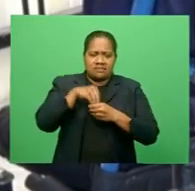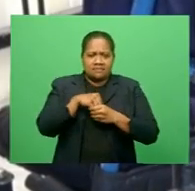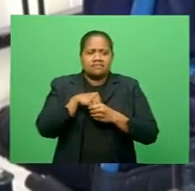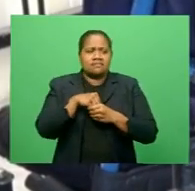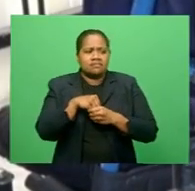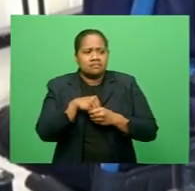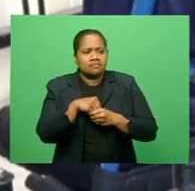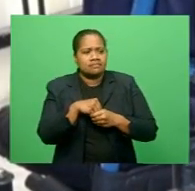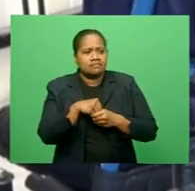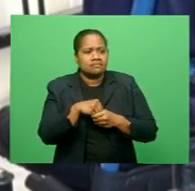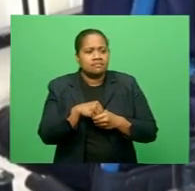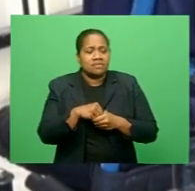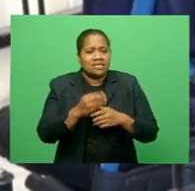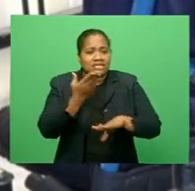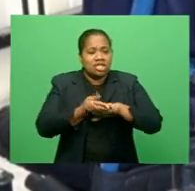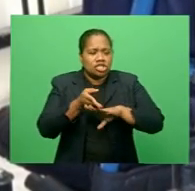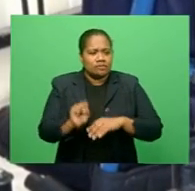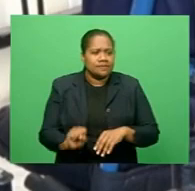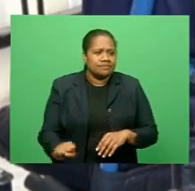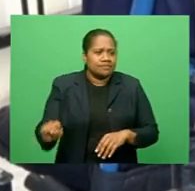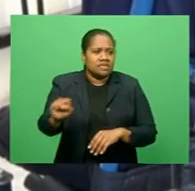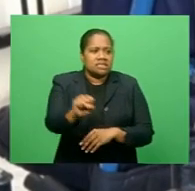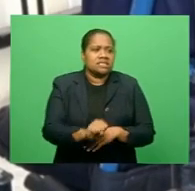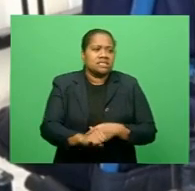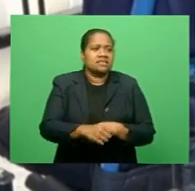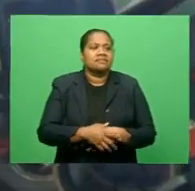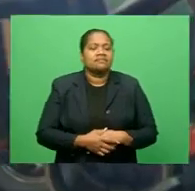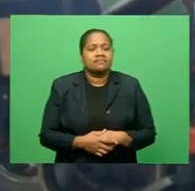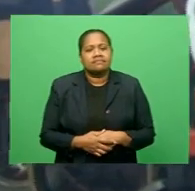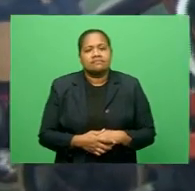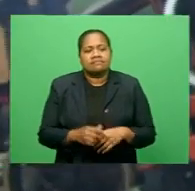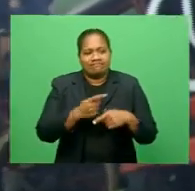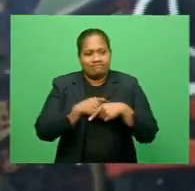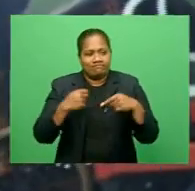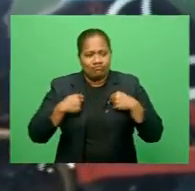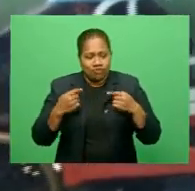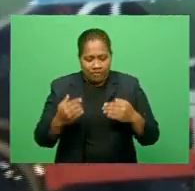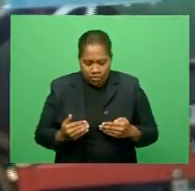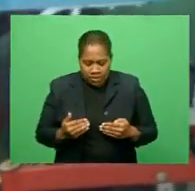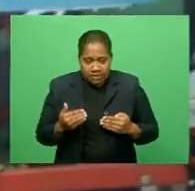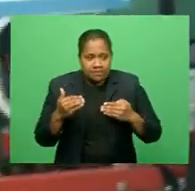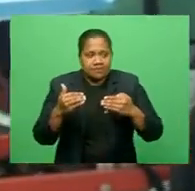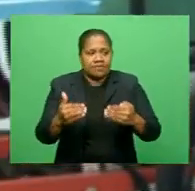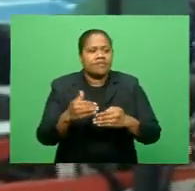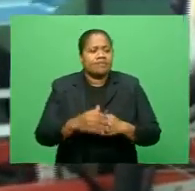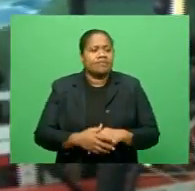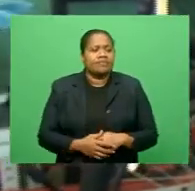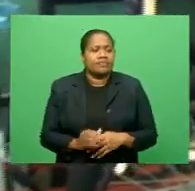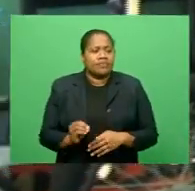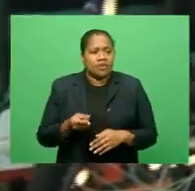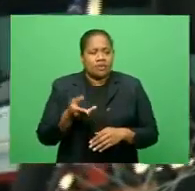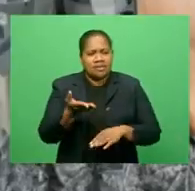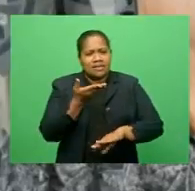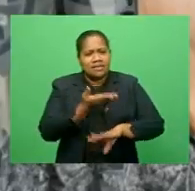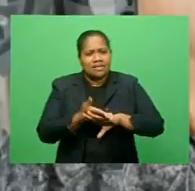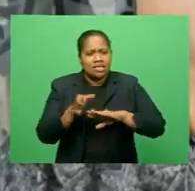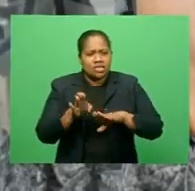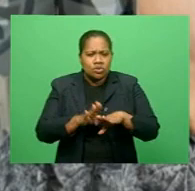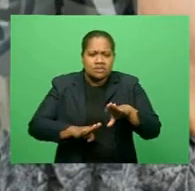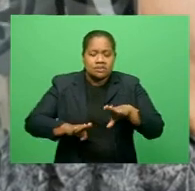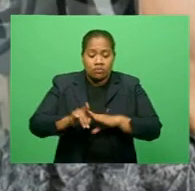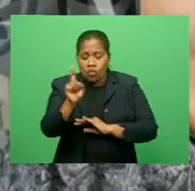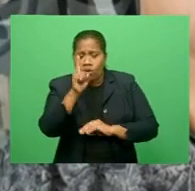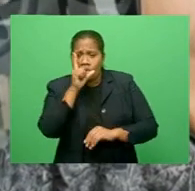in the new space globally as we move forward. Also highlighting is that what we can do